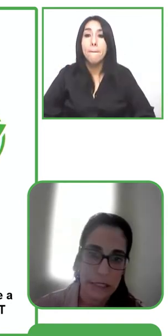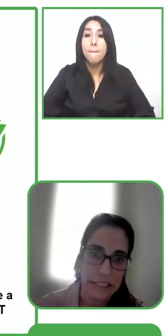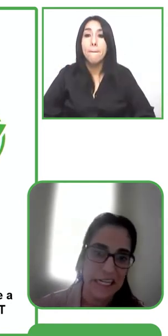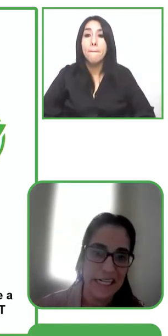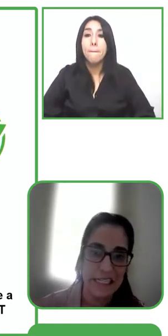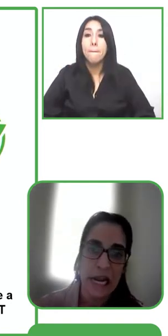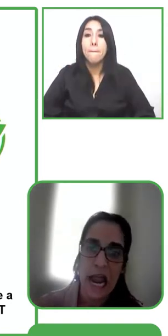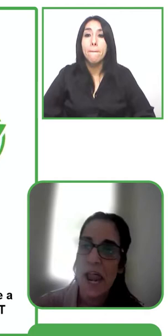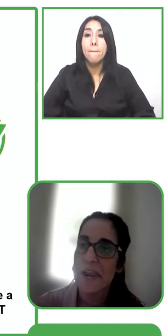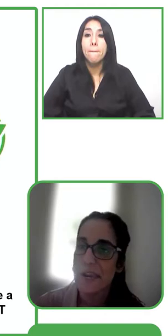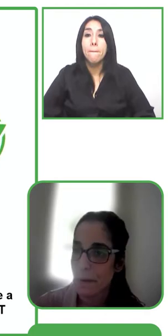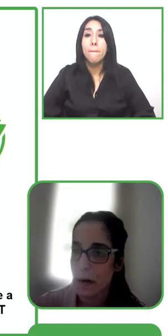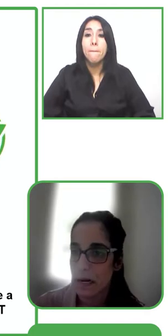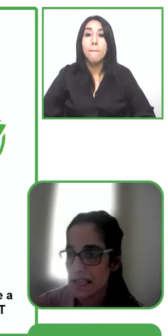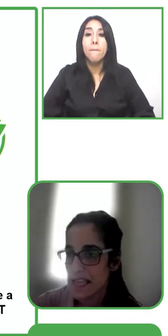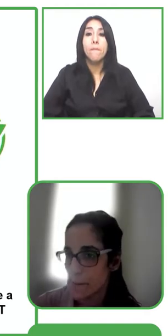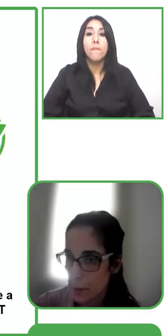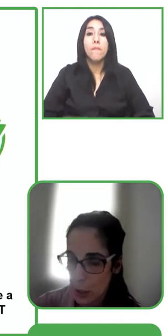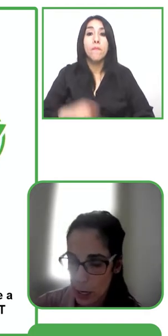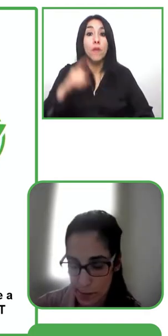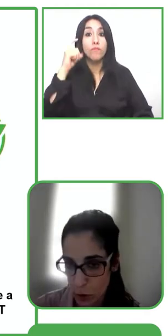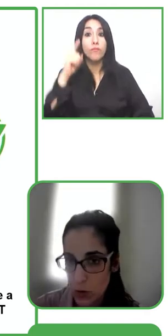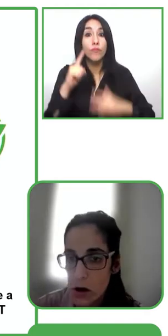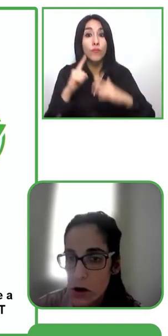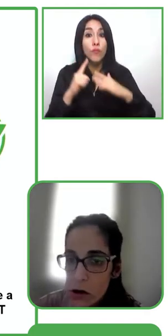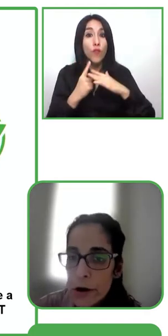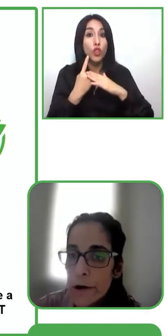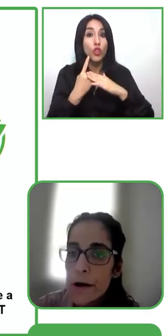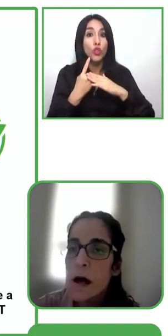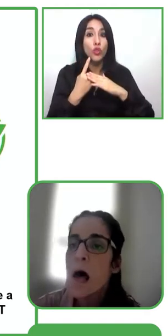in honor of Santi Santa Maria.